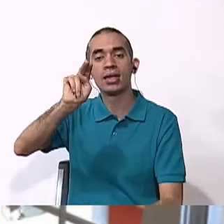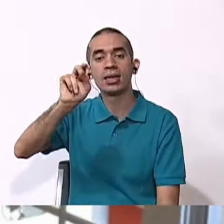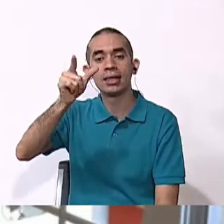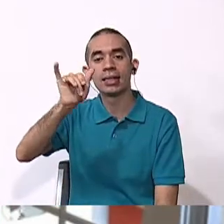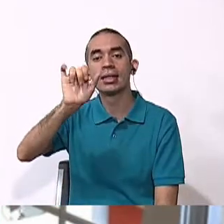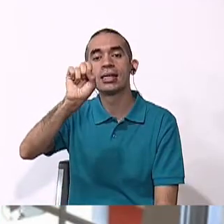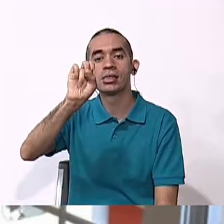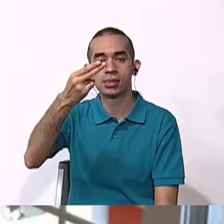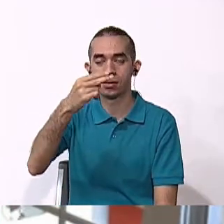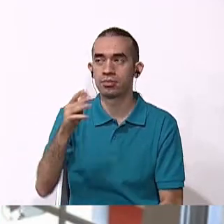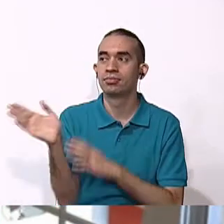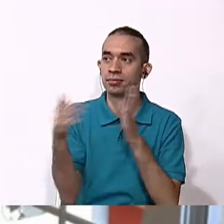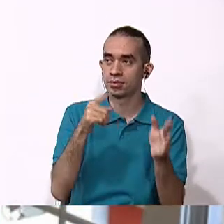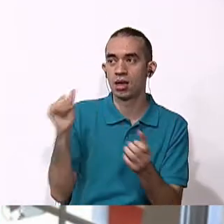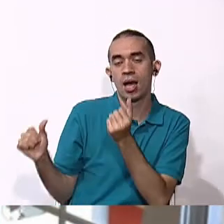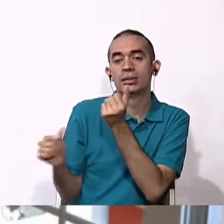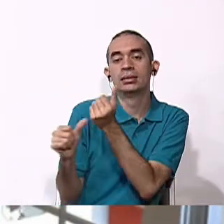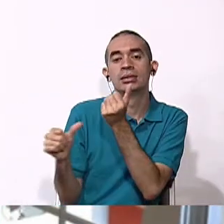This is the class helper.